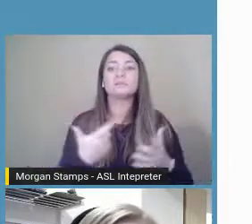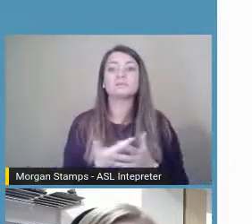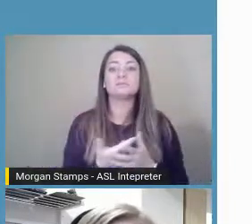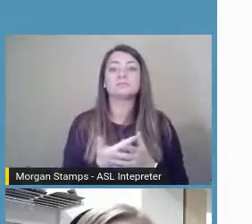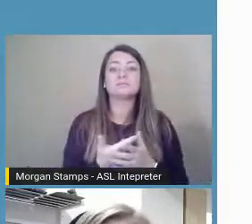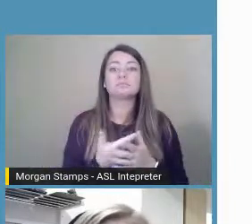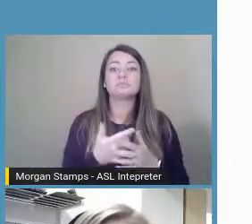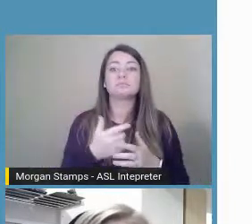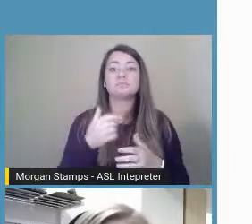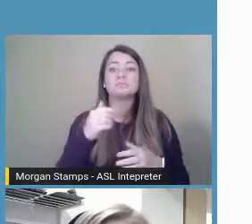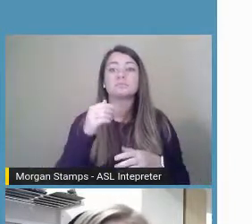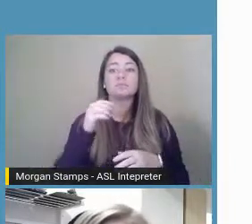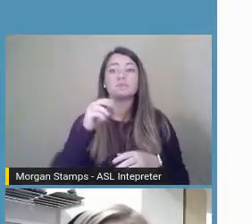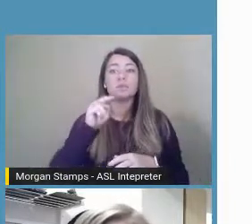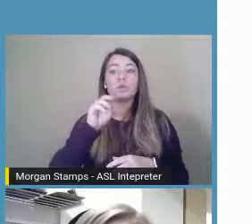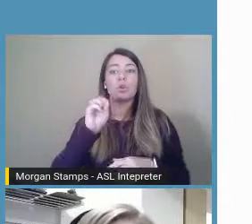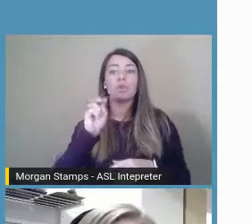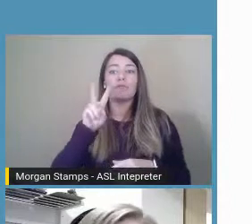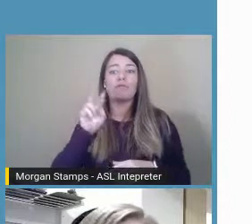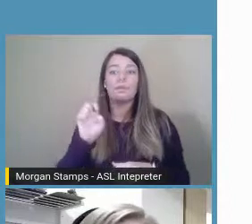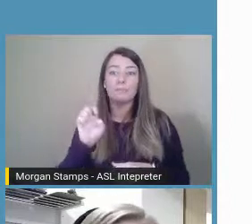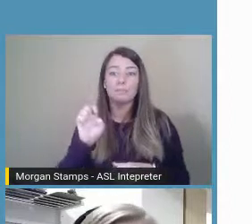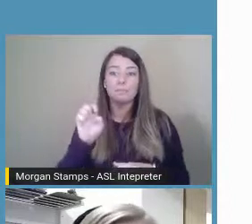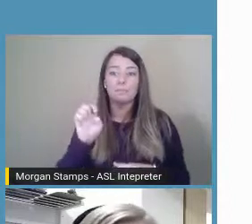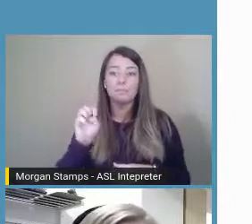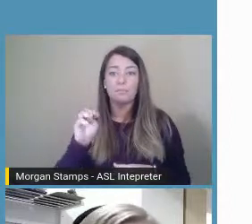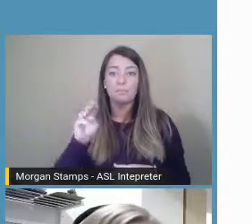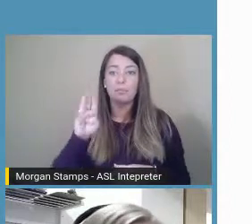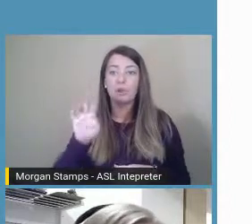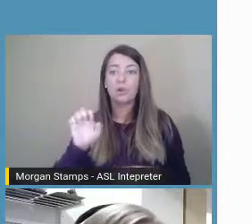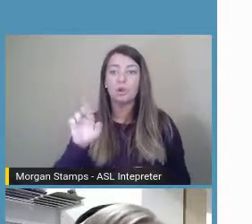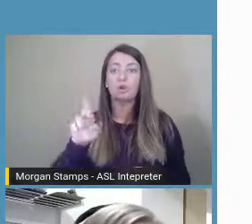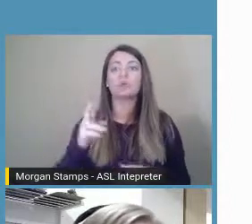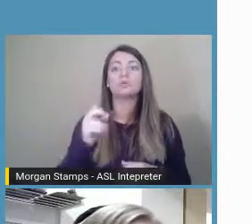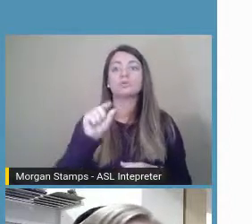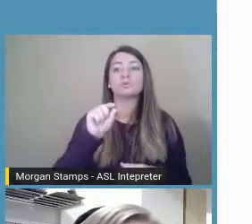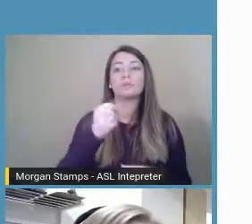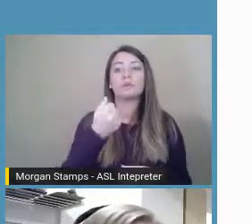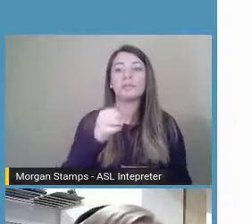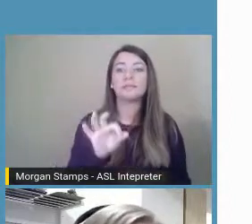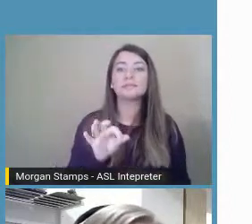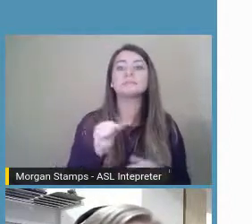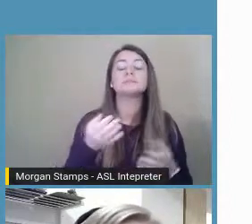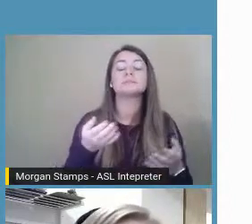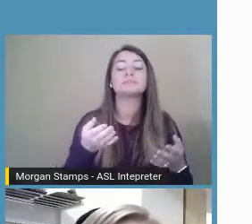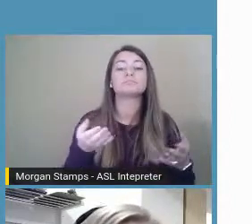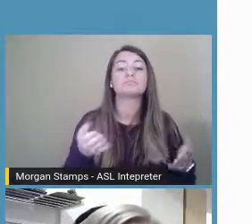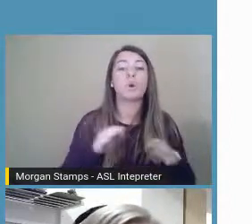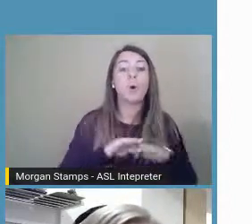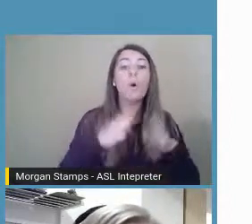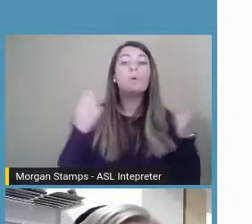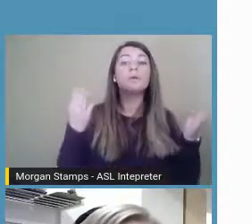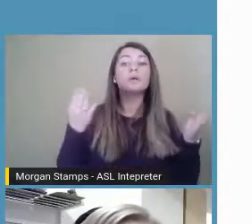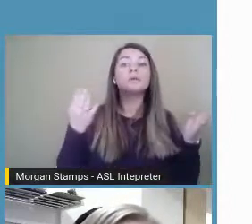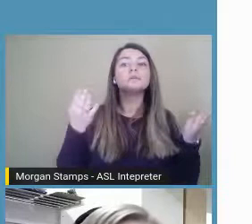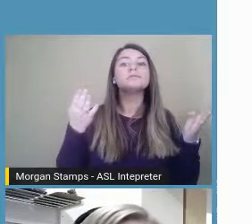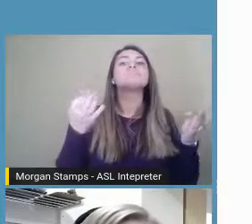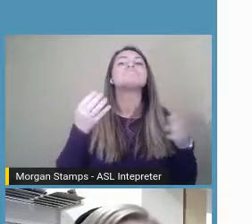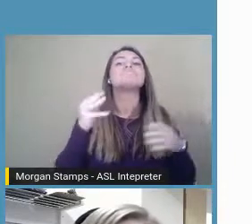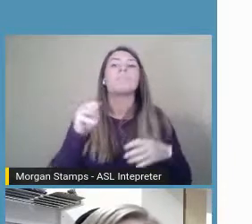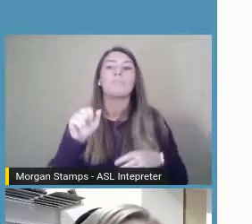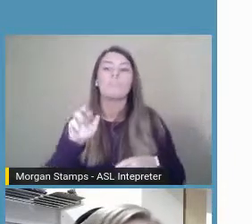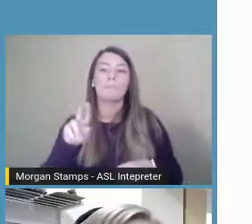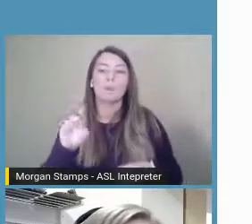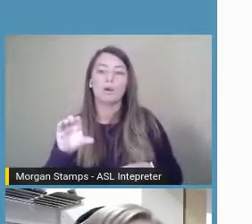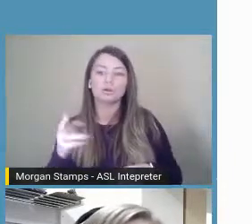of breweries, cideries, distilleries, and wineries per capita. Great food and drinks are a way of life here. So we